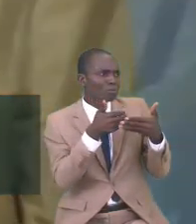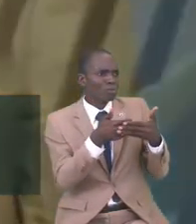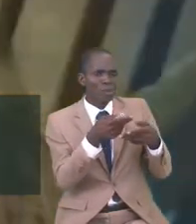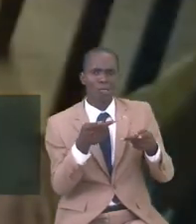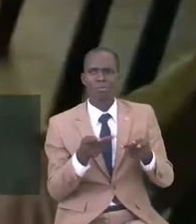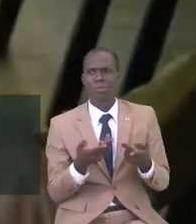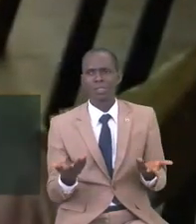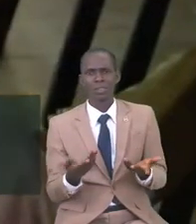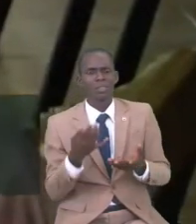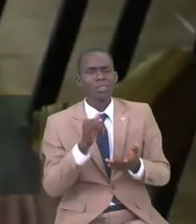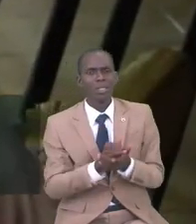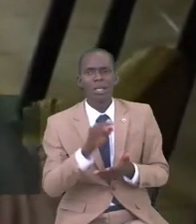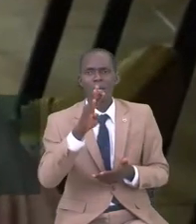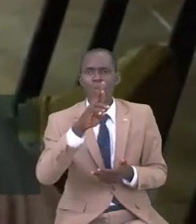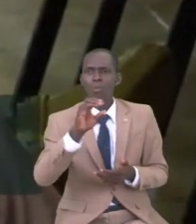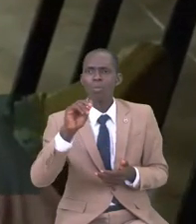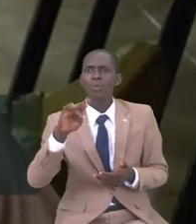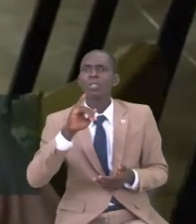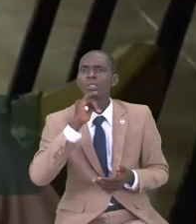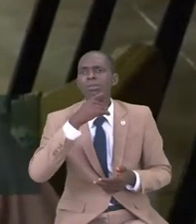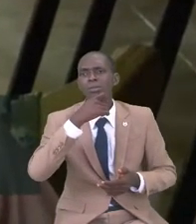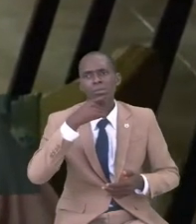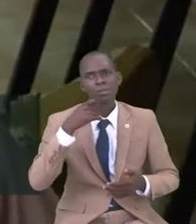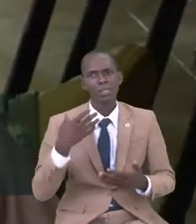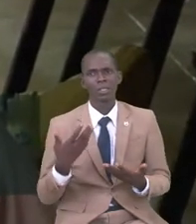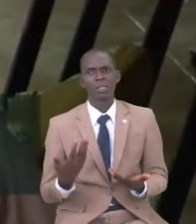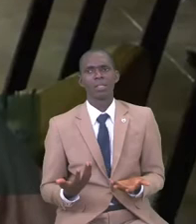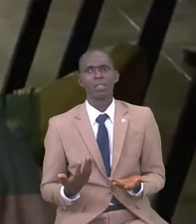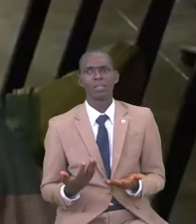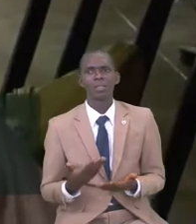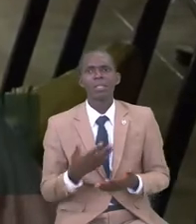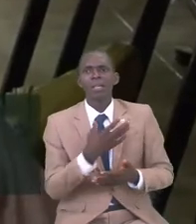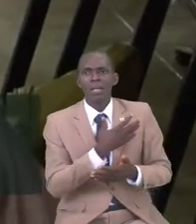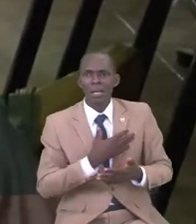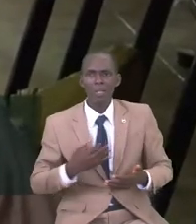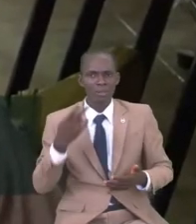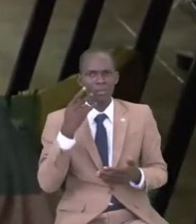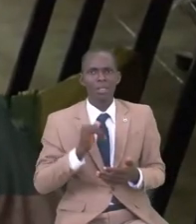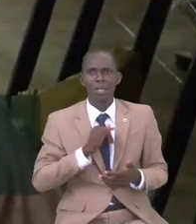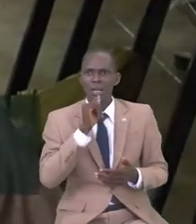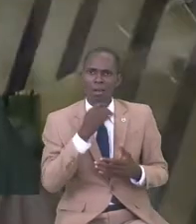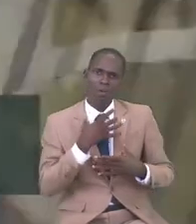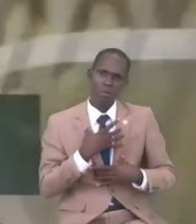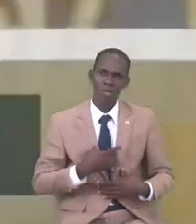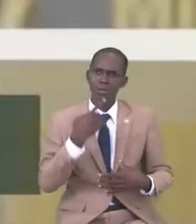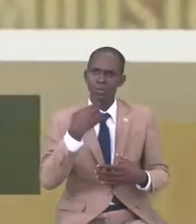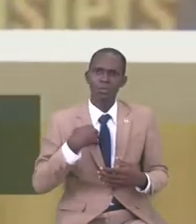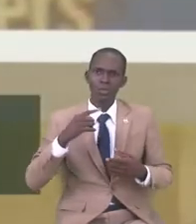his stride and the ravens have not bought food. And then I'm hungry now. And you tell me to